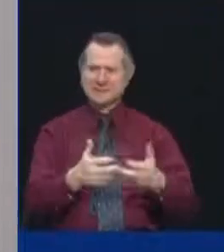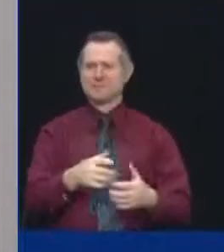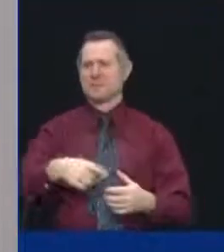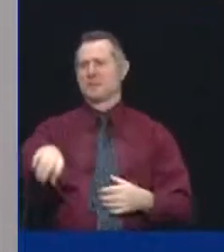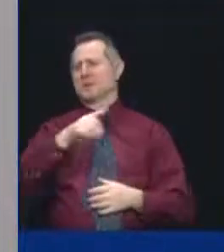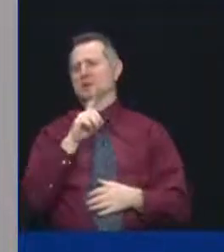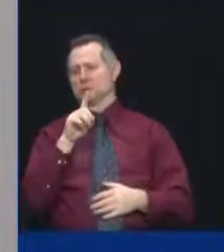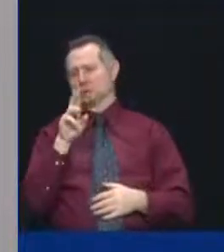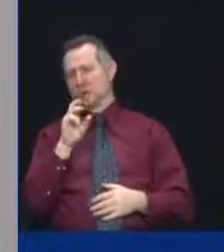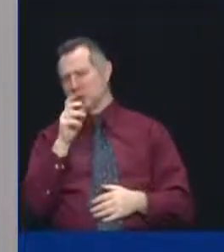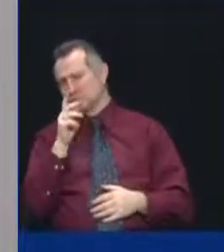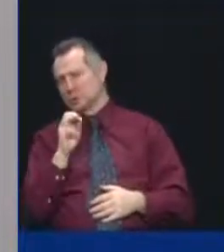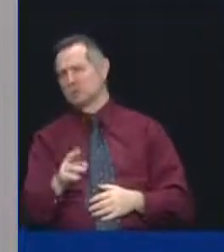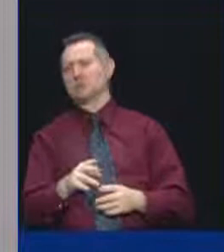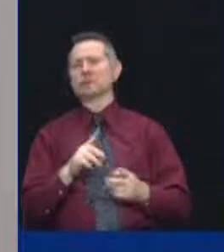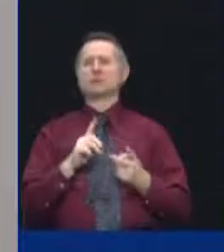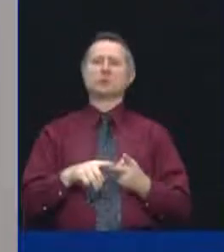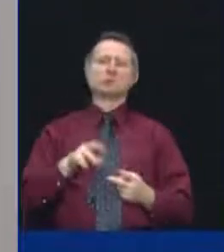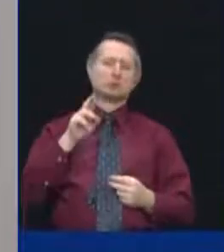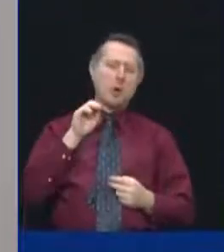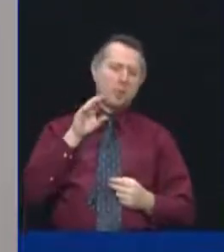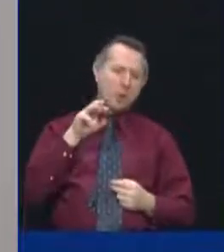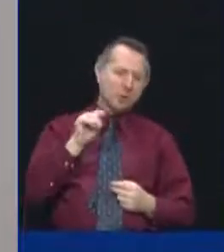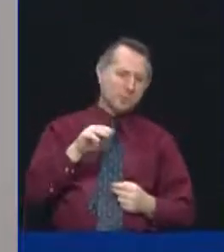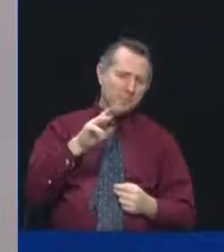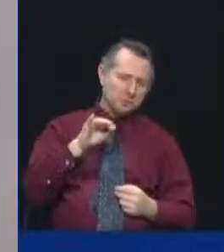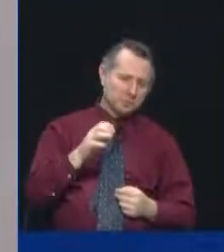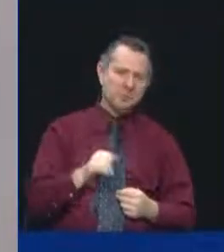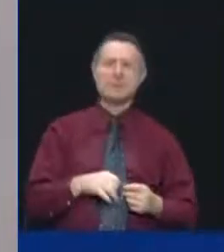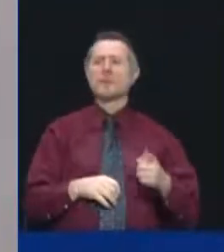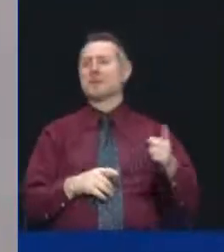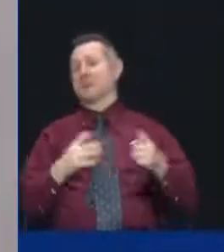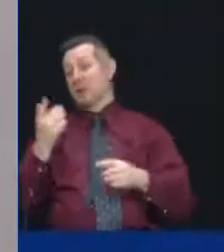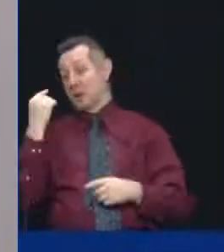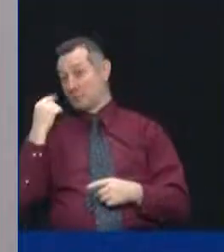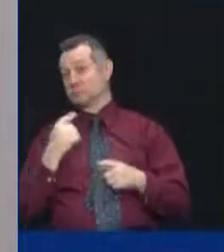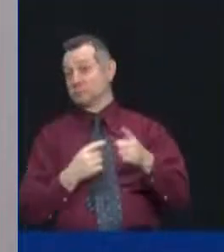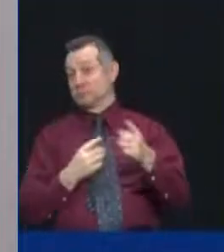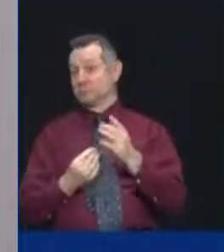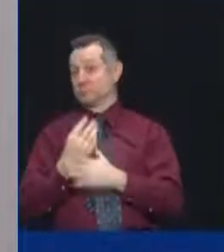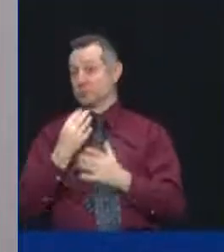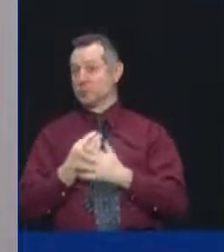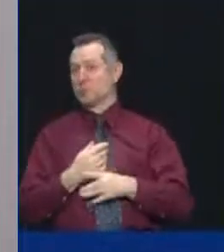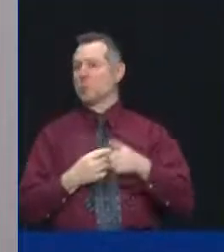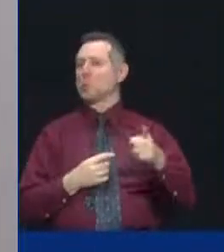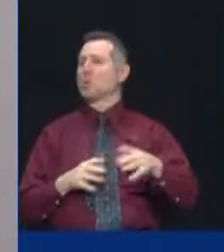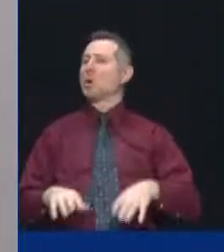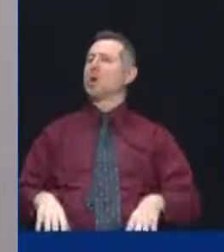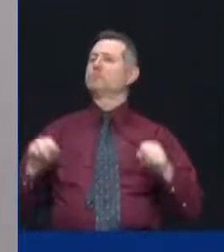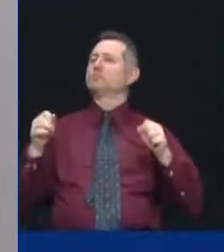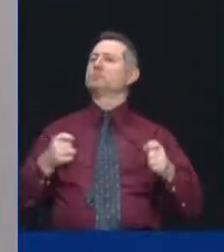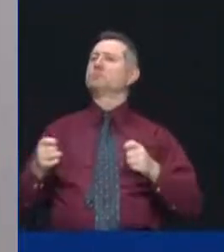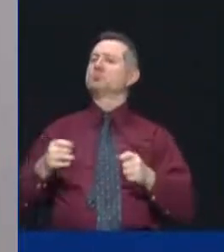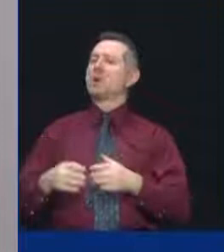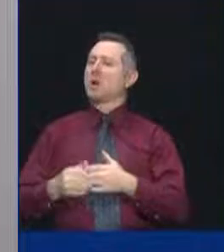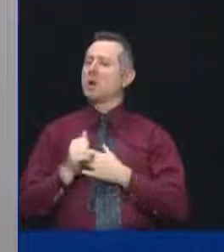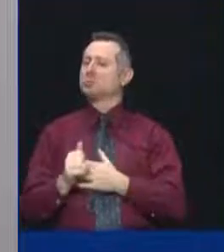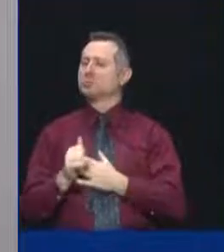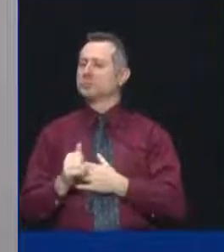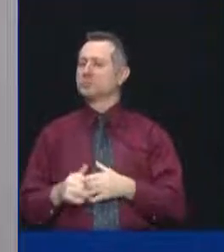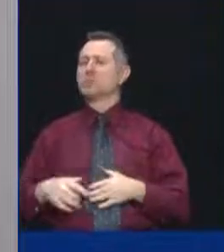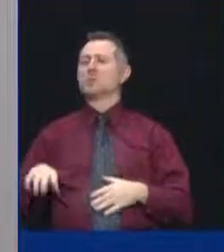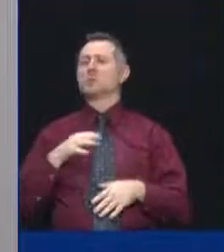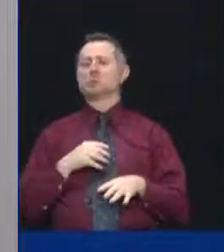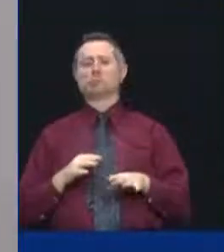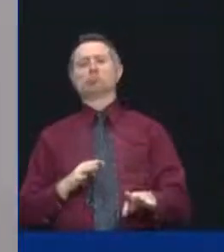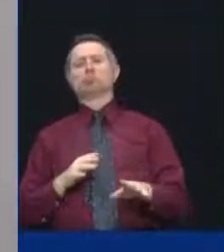because right from the very beginning, last year, you were a leader in allowing us to come back and